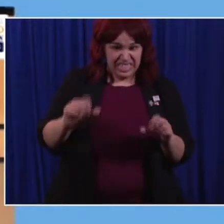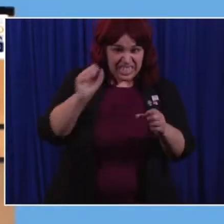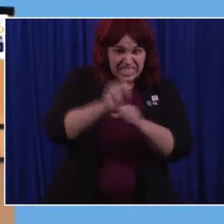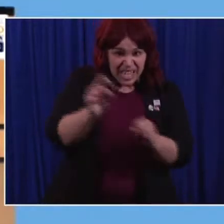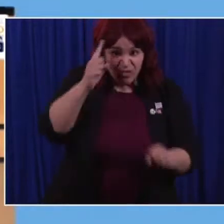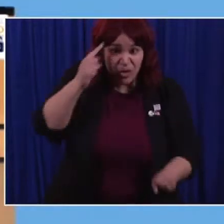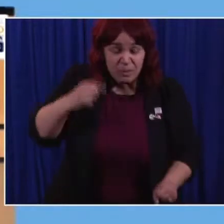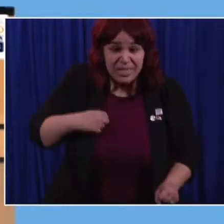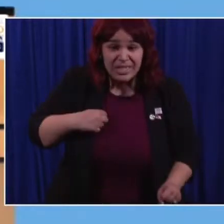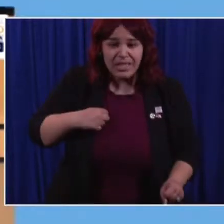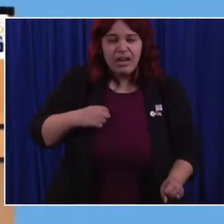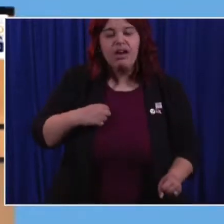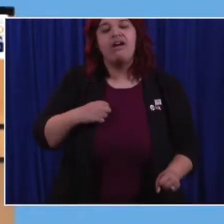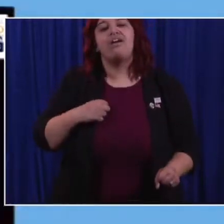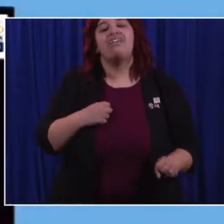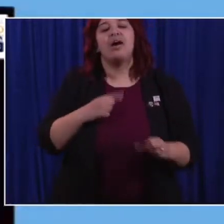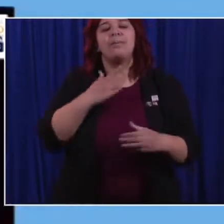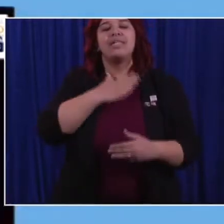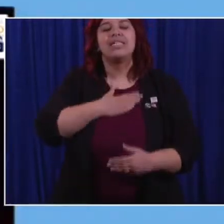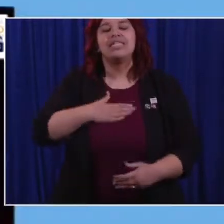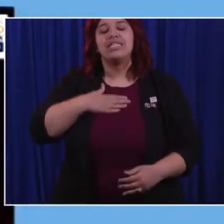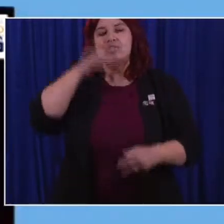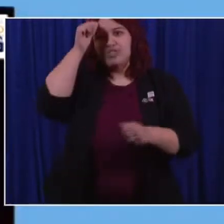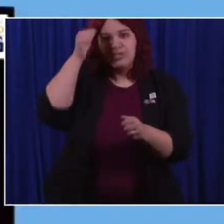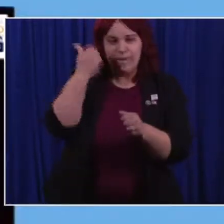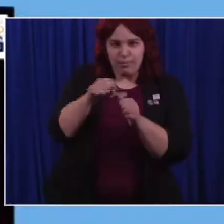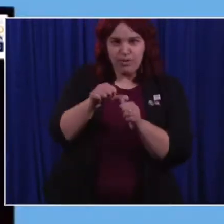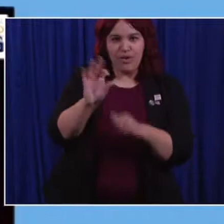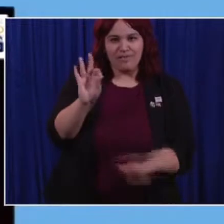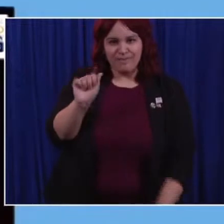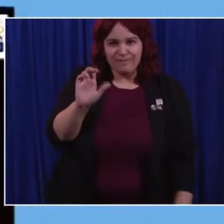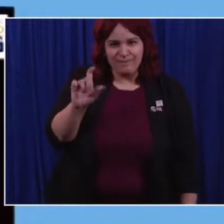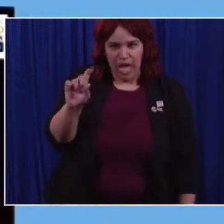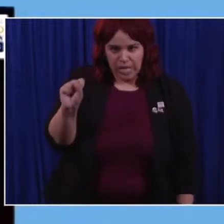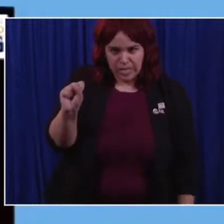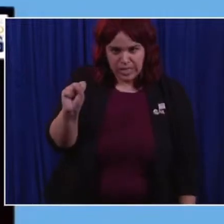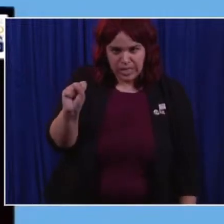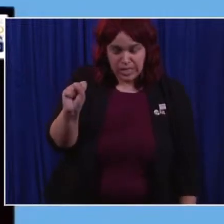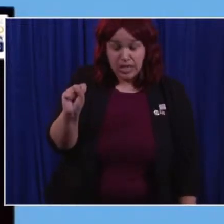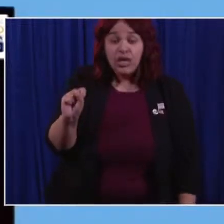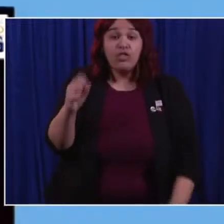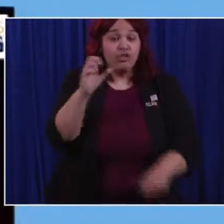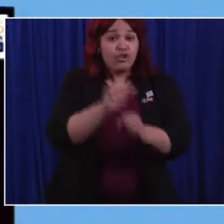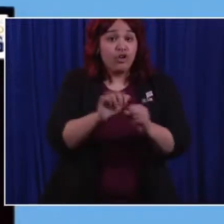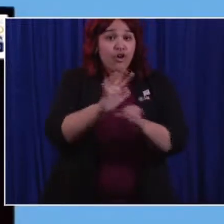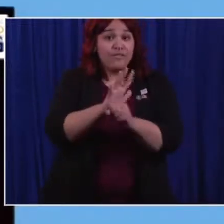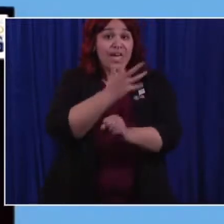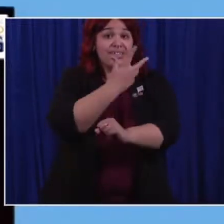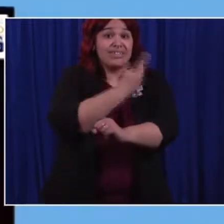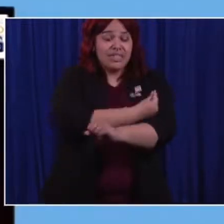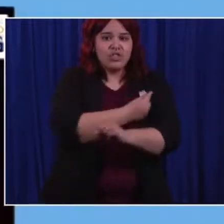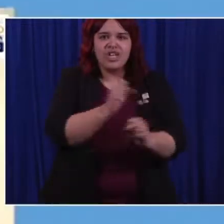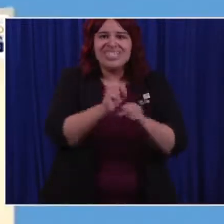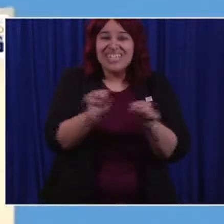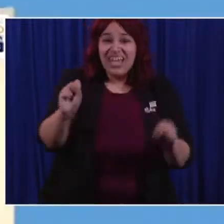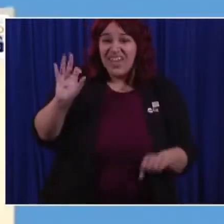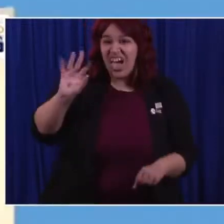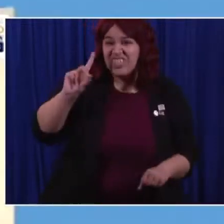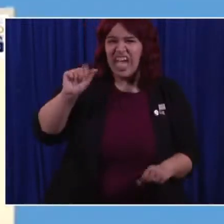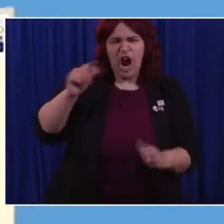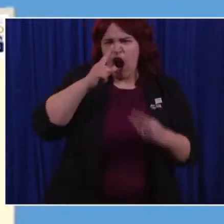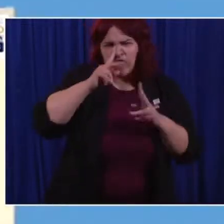I hope you'll consider the facts. The COVID-19 vaccines now available are safe and are FDA approved. They have